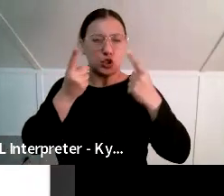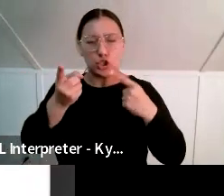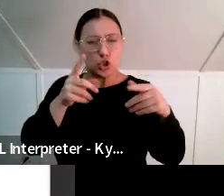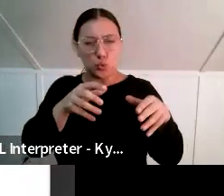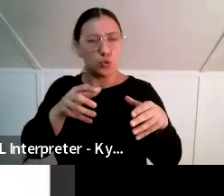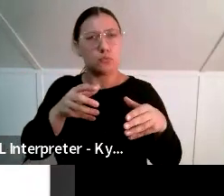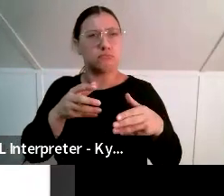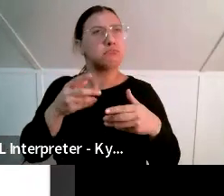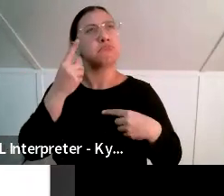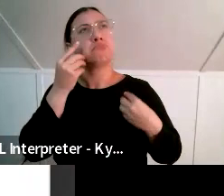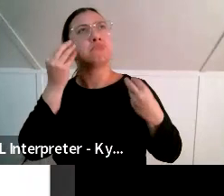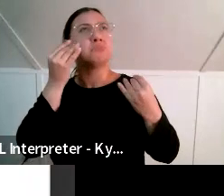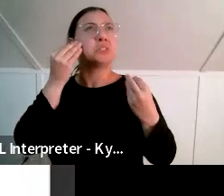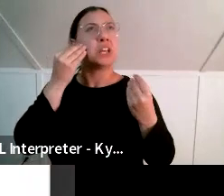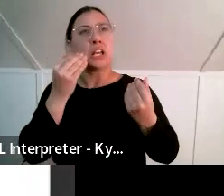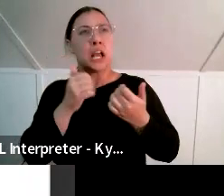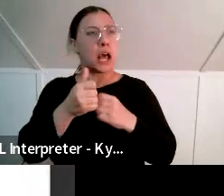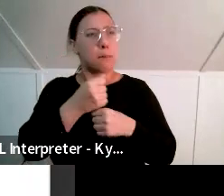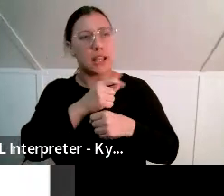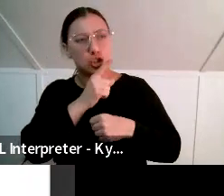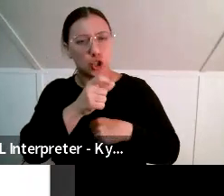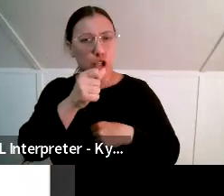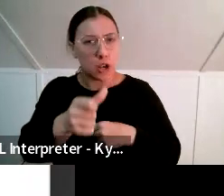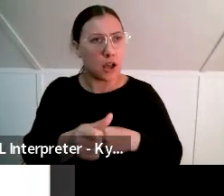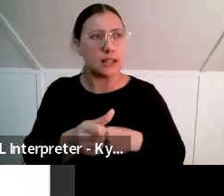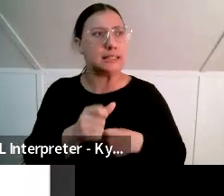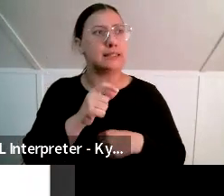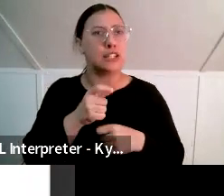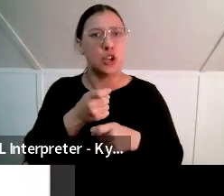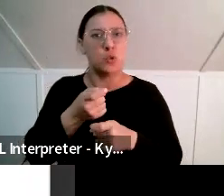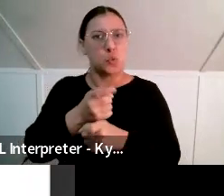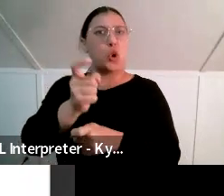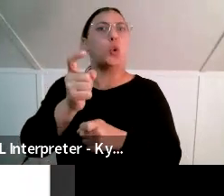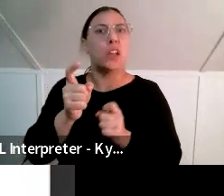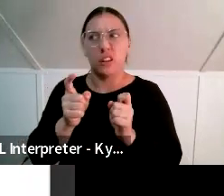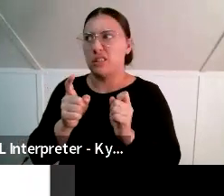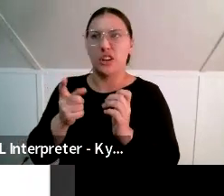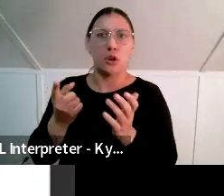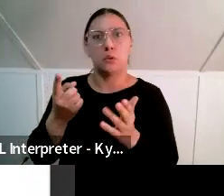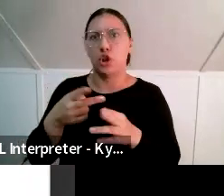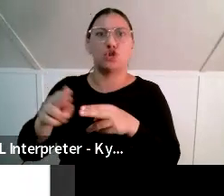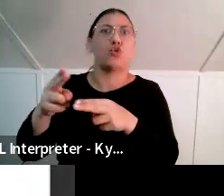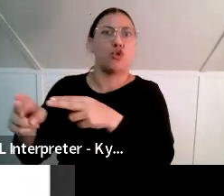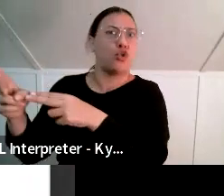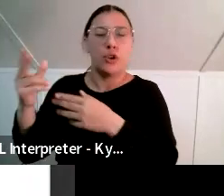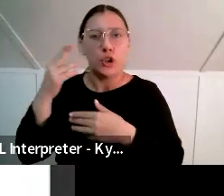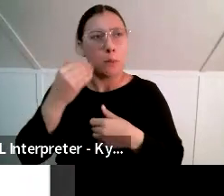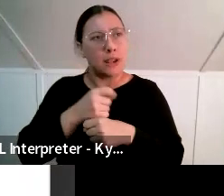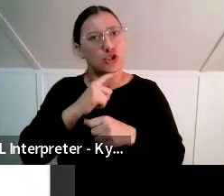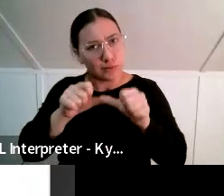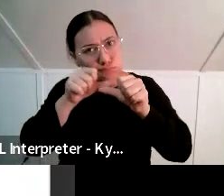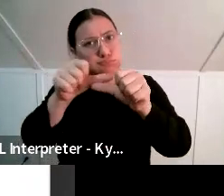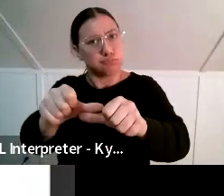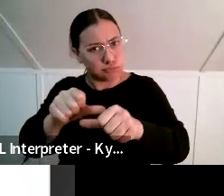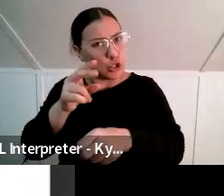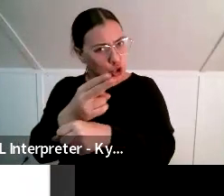time? I mean, so it's wood, so Single user. yeah. Nobody else. Just mine. No, I'm just kidding. So I guess